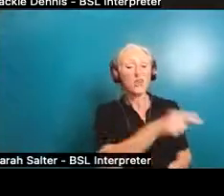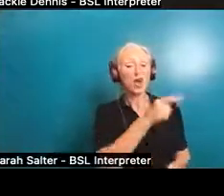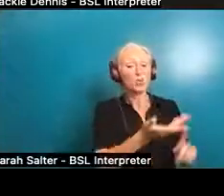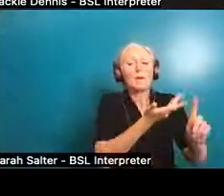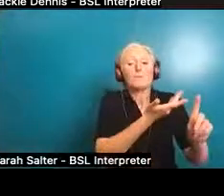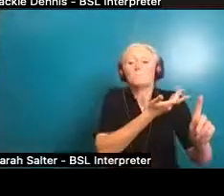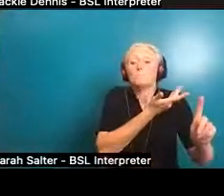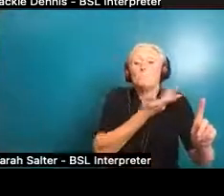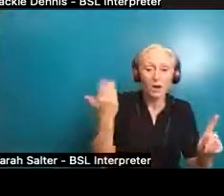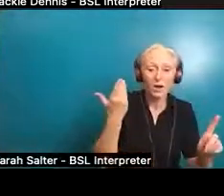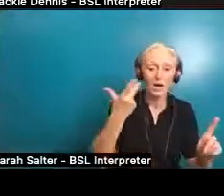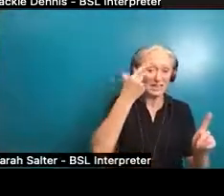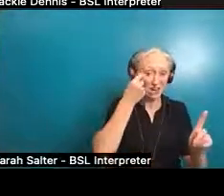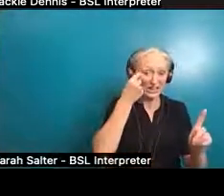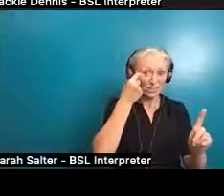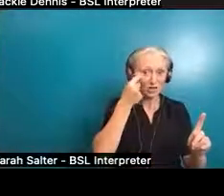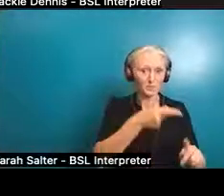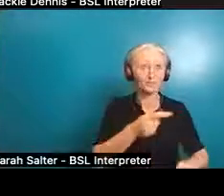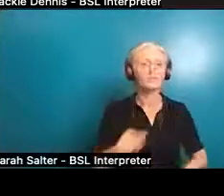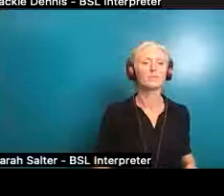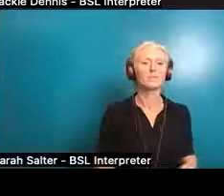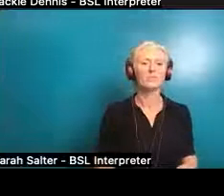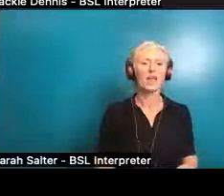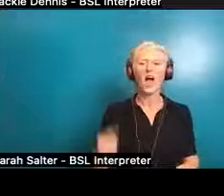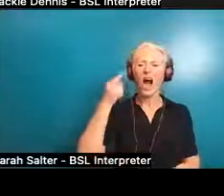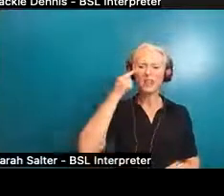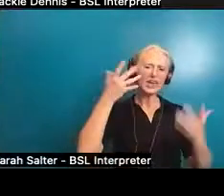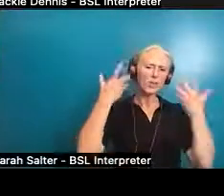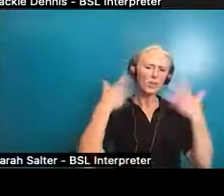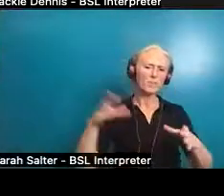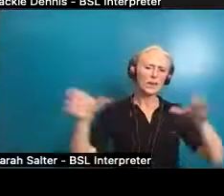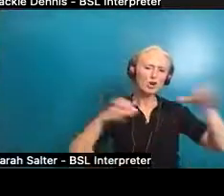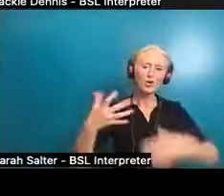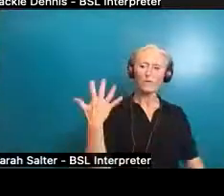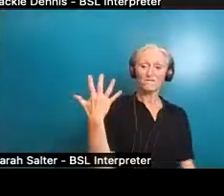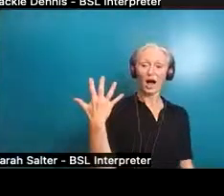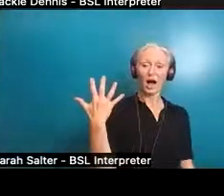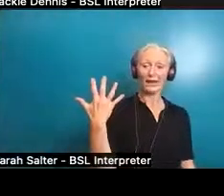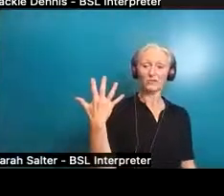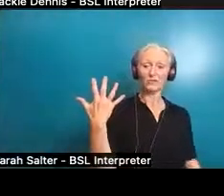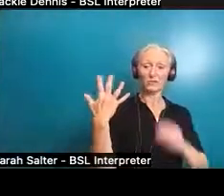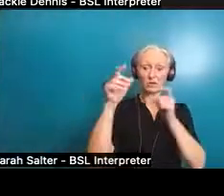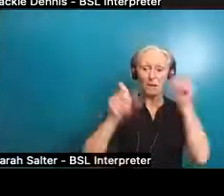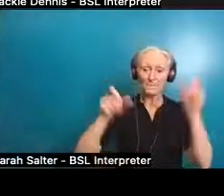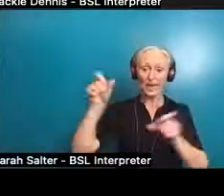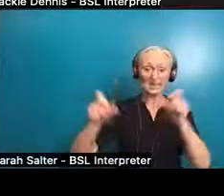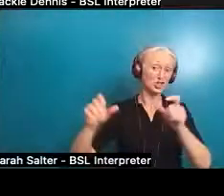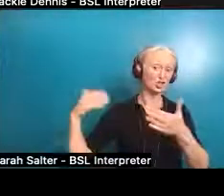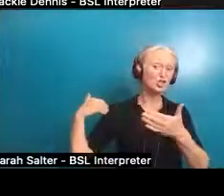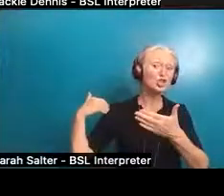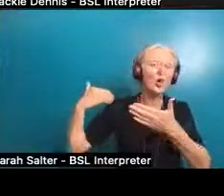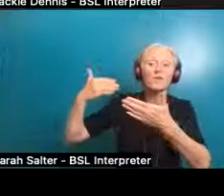We recruited, I believe, about 5 patients so far. And that's because